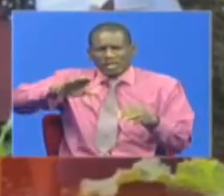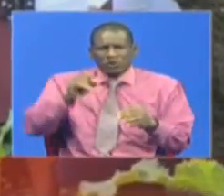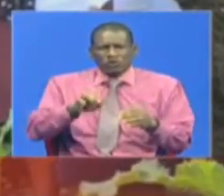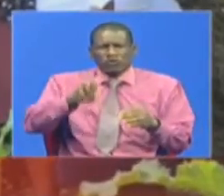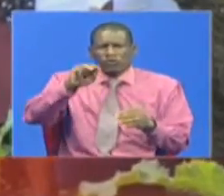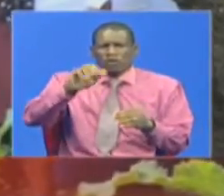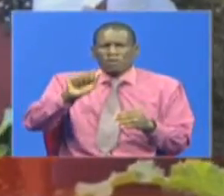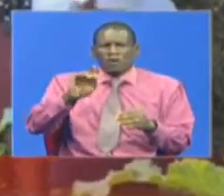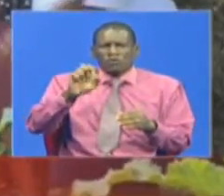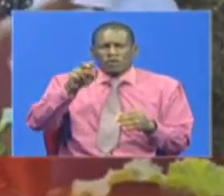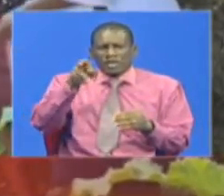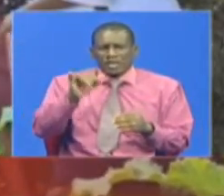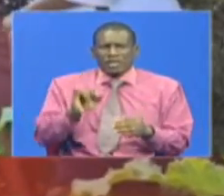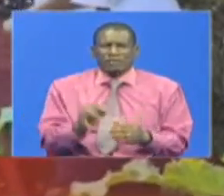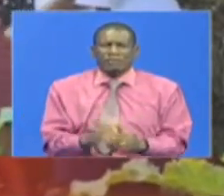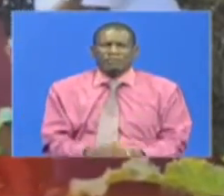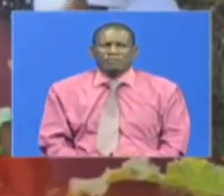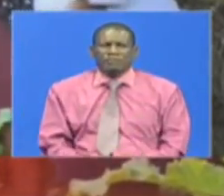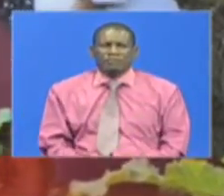Makueni.